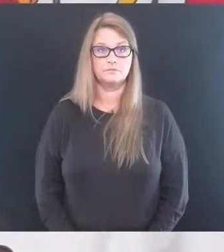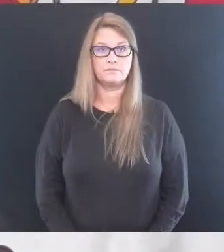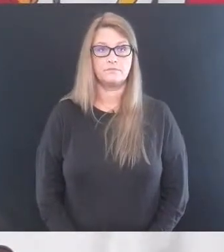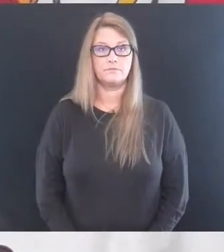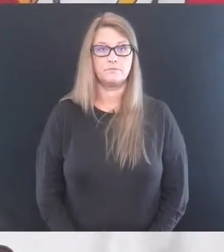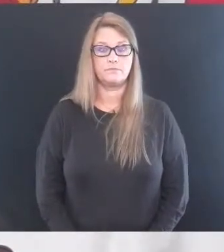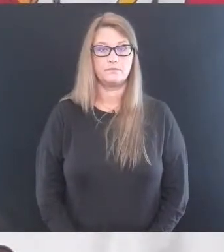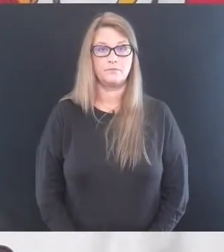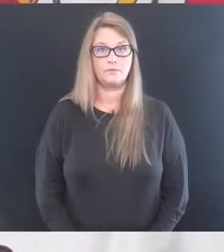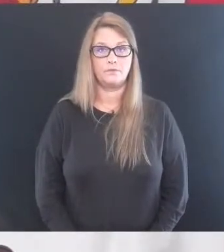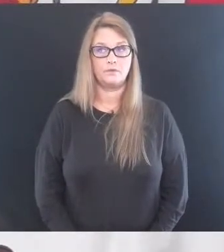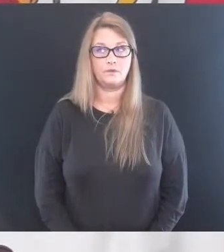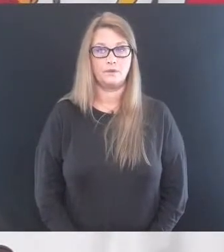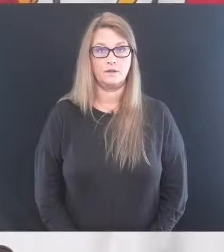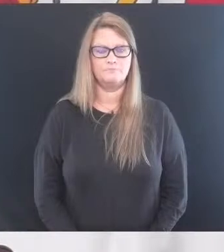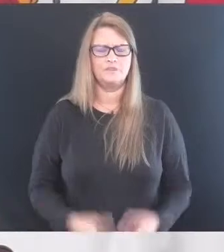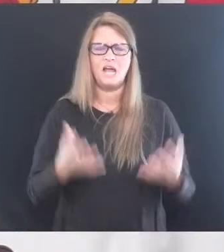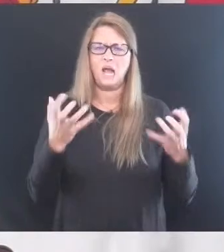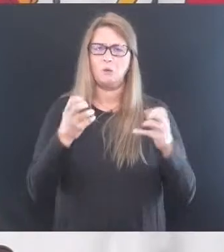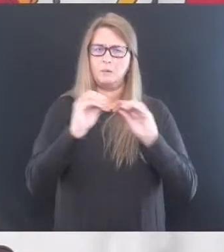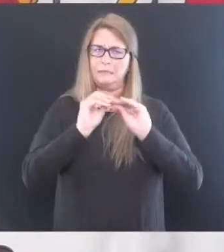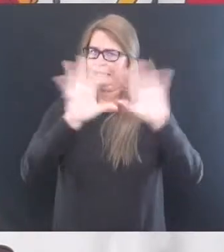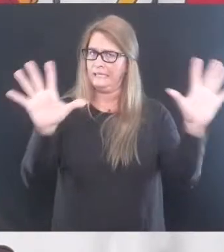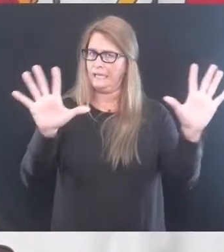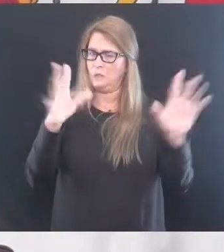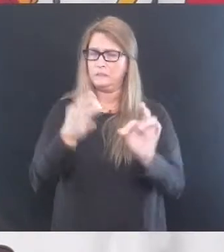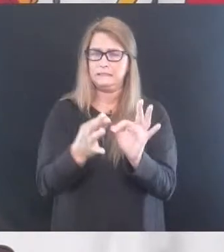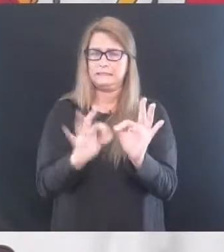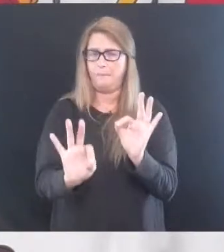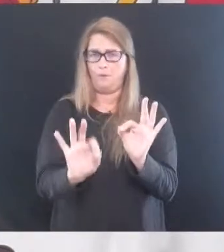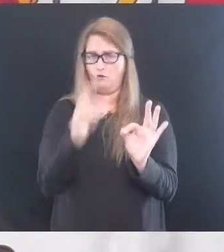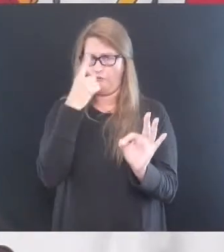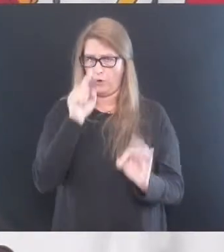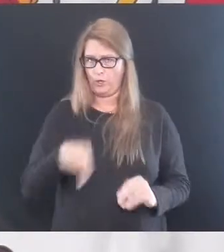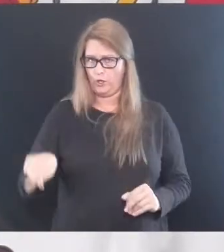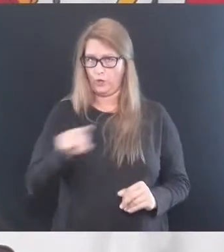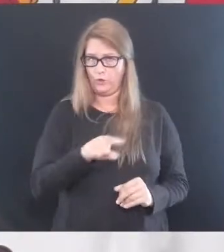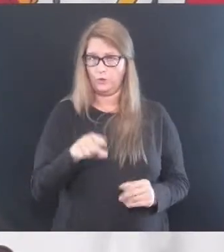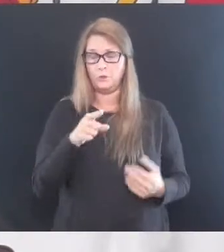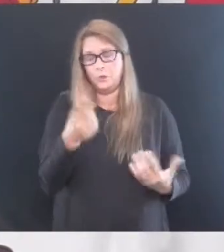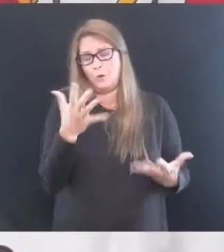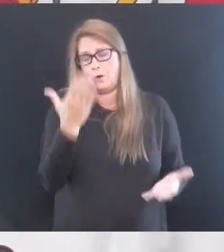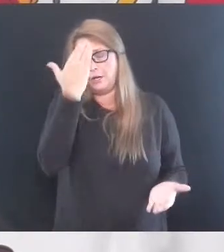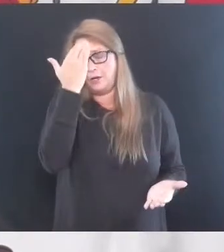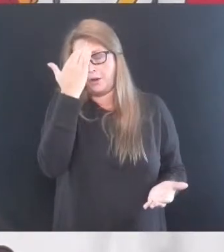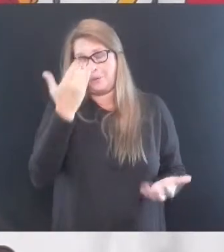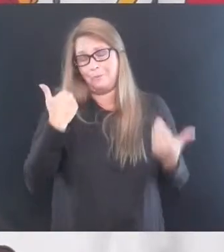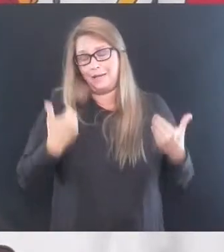Let me just make this thing super simple. Now, you know me well enough to know that